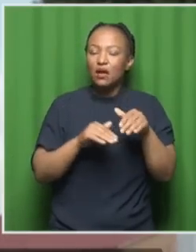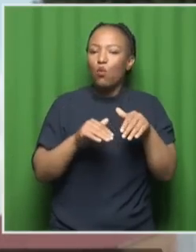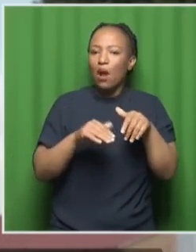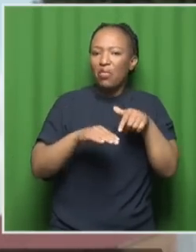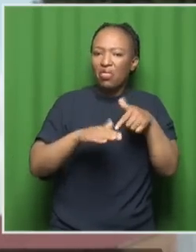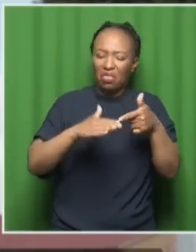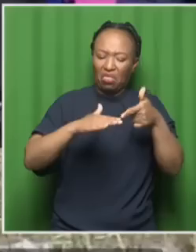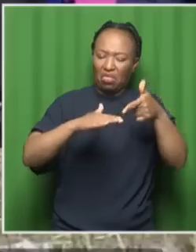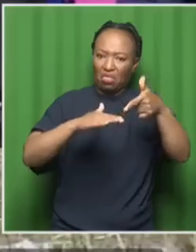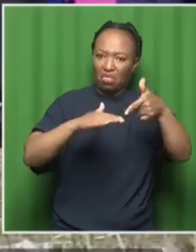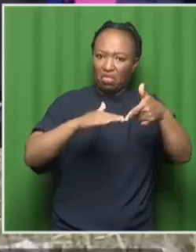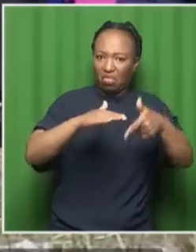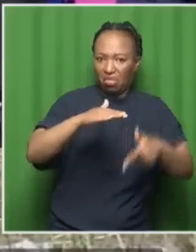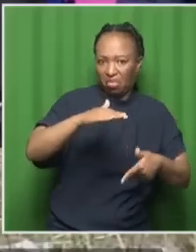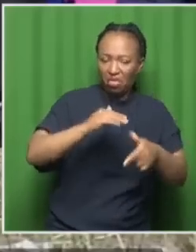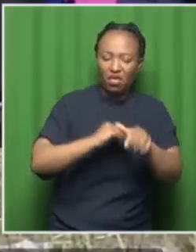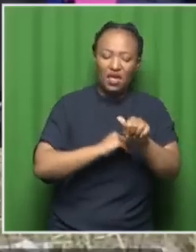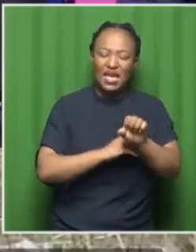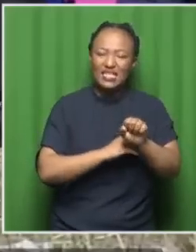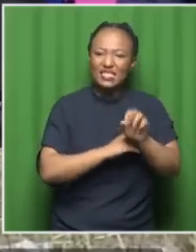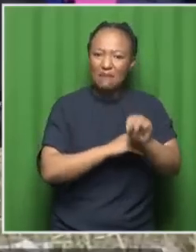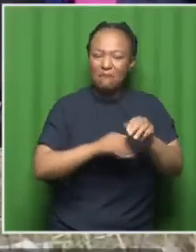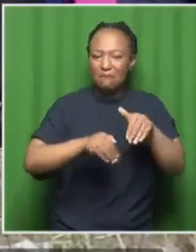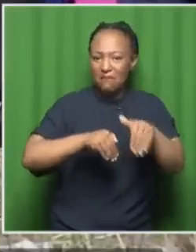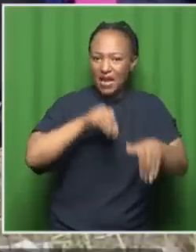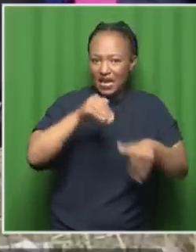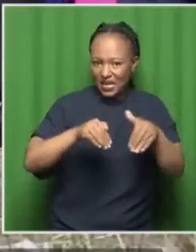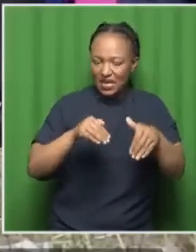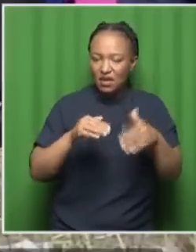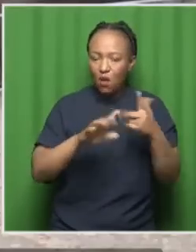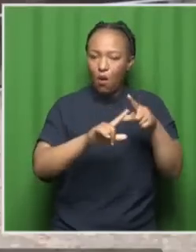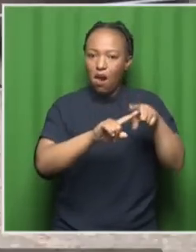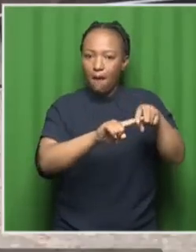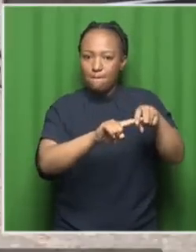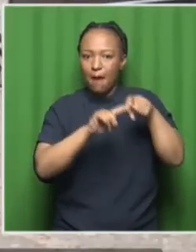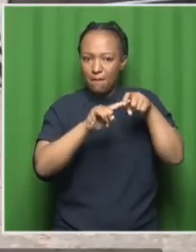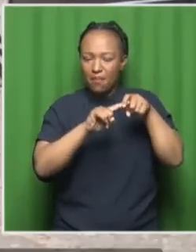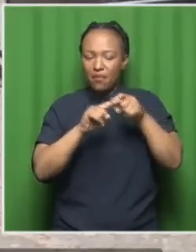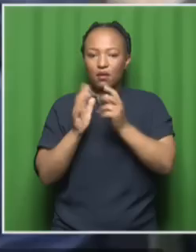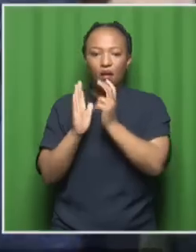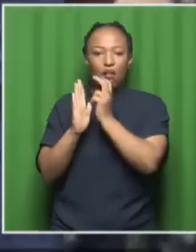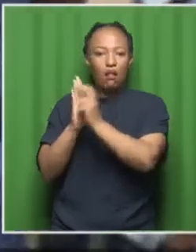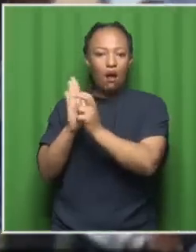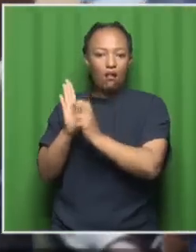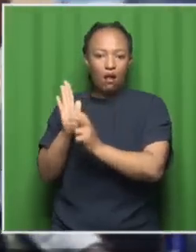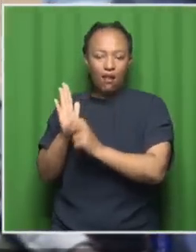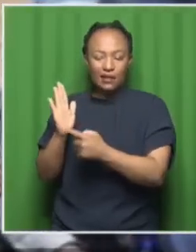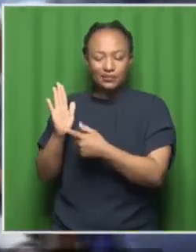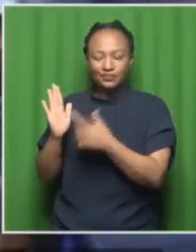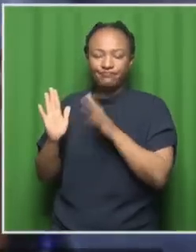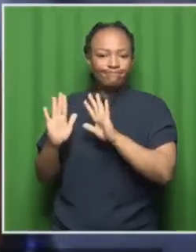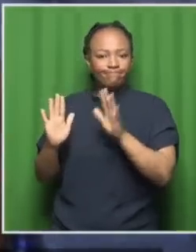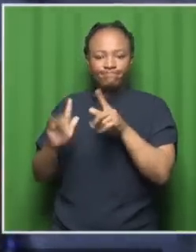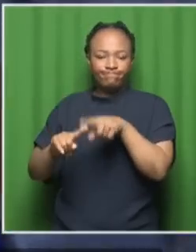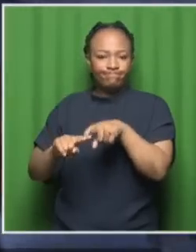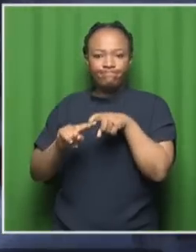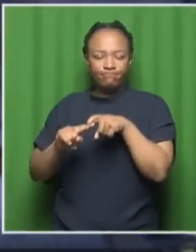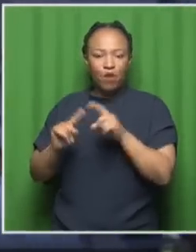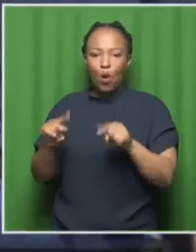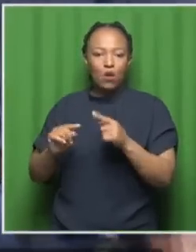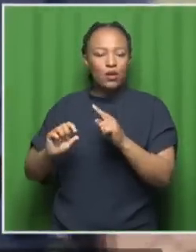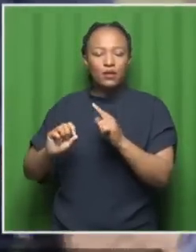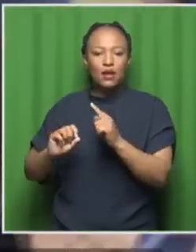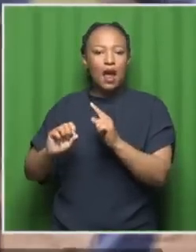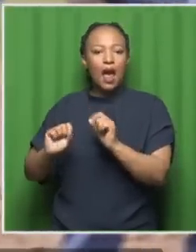is explicitly banned, as the current regulations actually outlaw any activities that take place without a